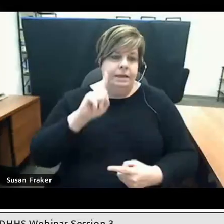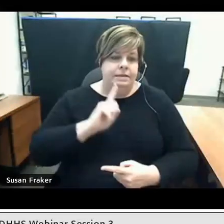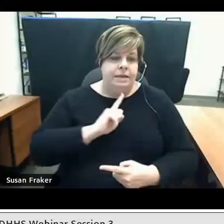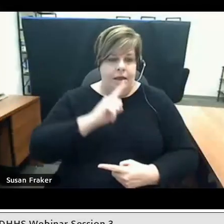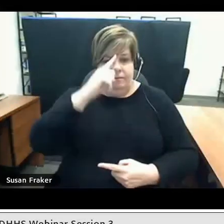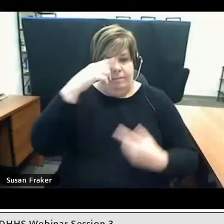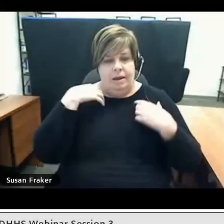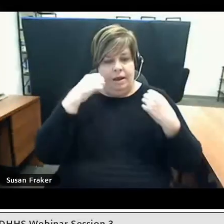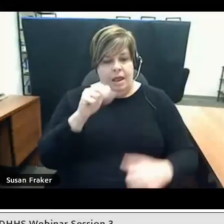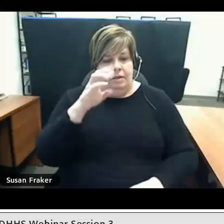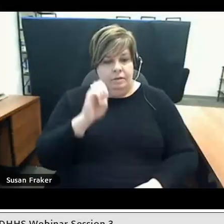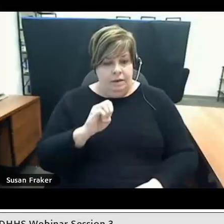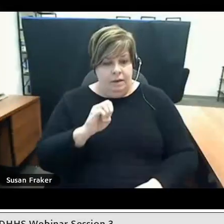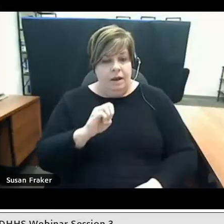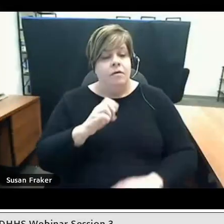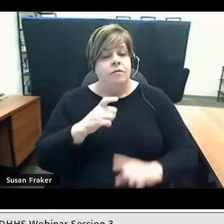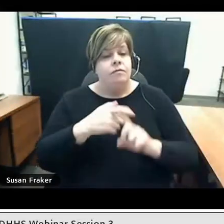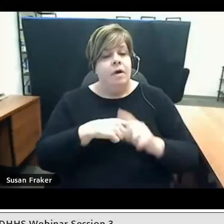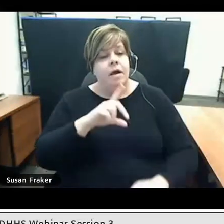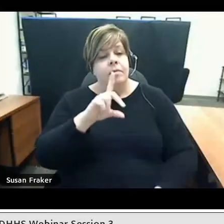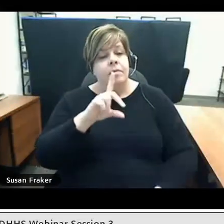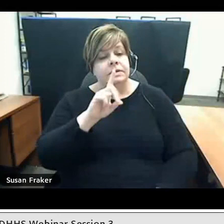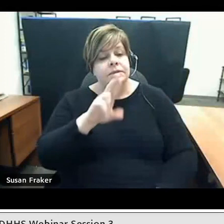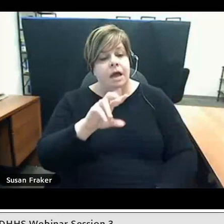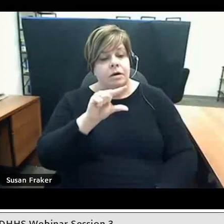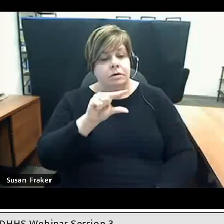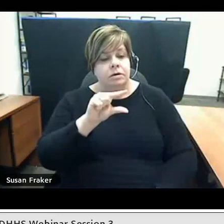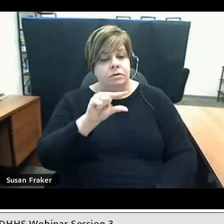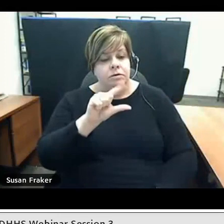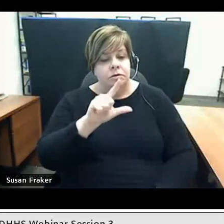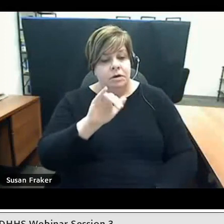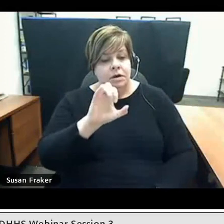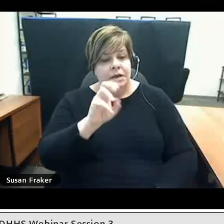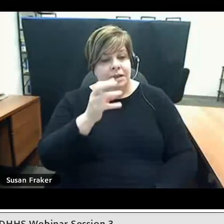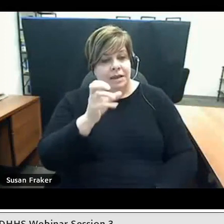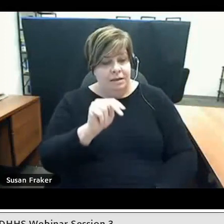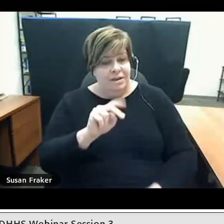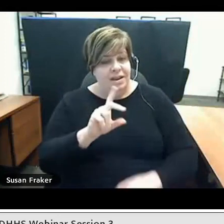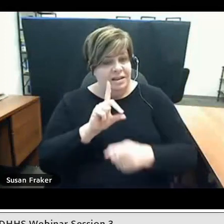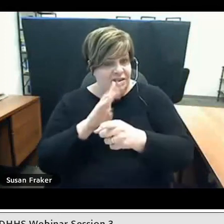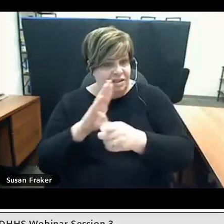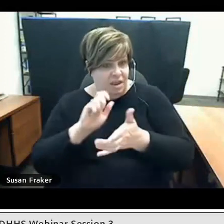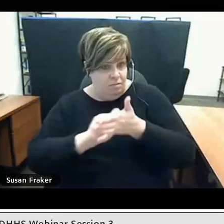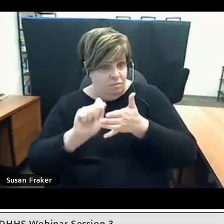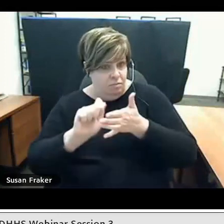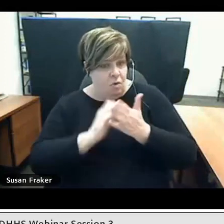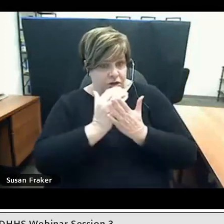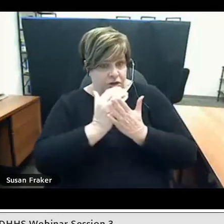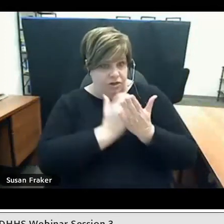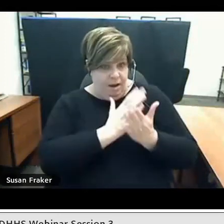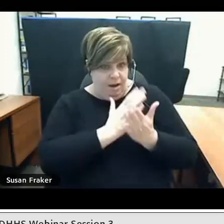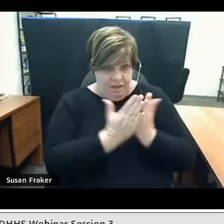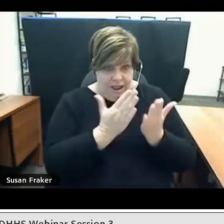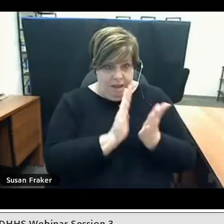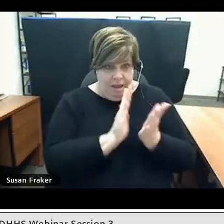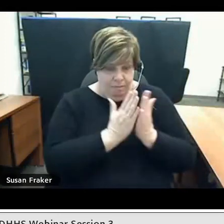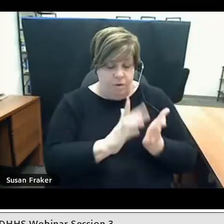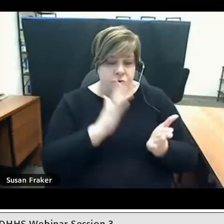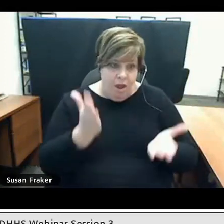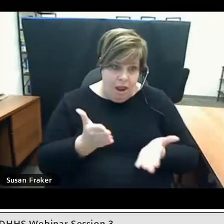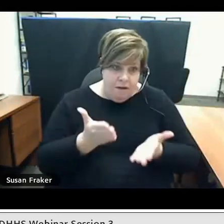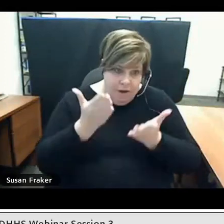edited by Dr. Glickman. Deb wrote a chapter in that book about substance use treatment, so I would highly recommend that book to